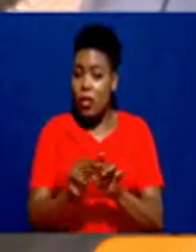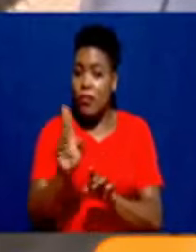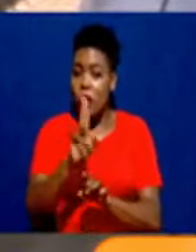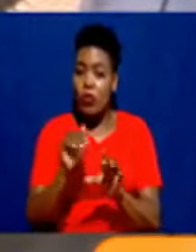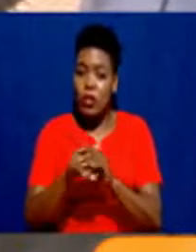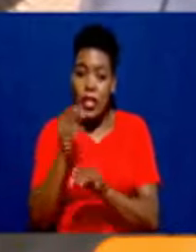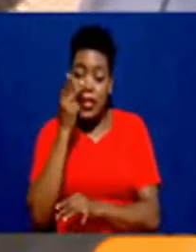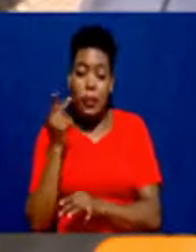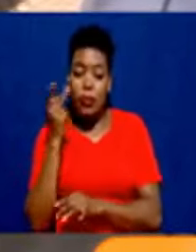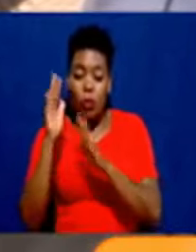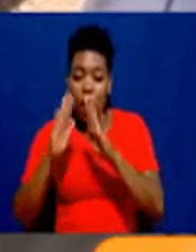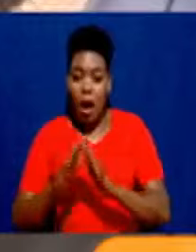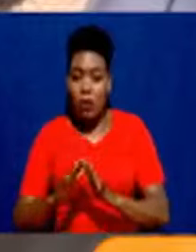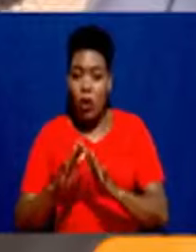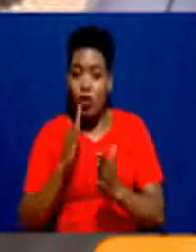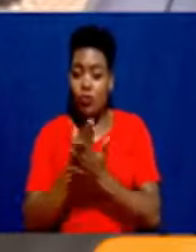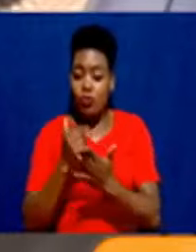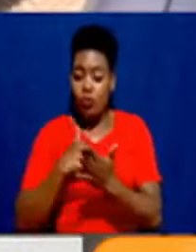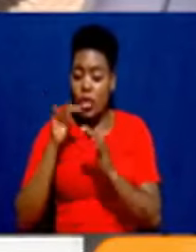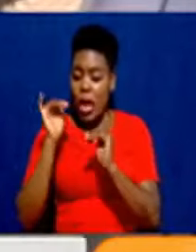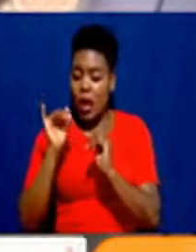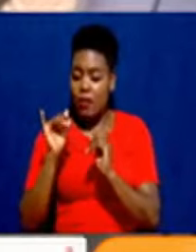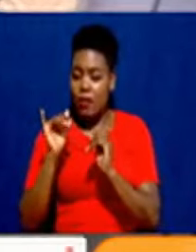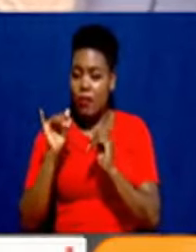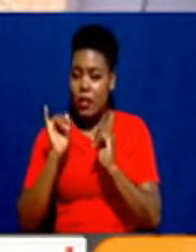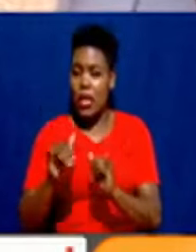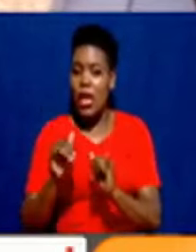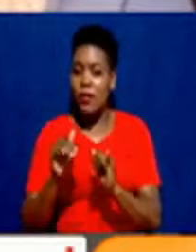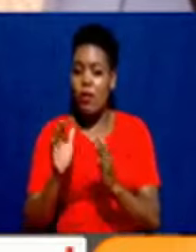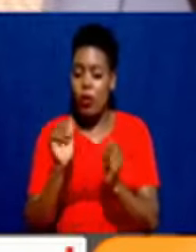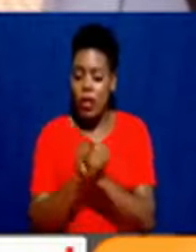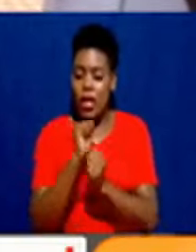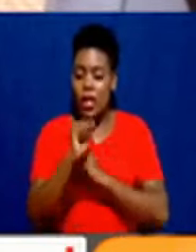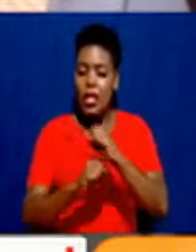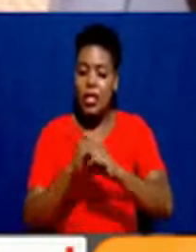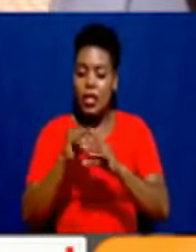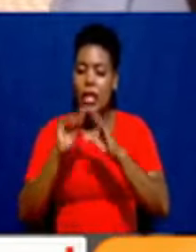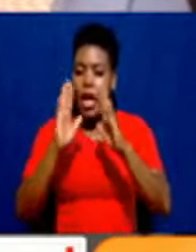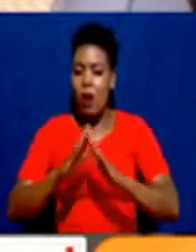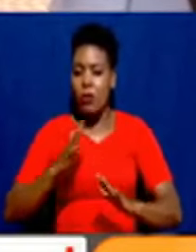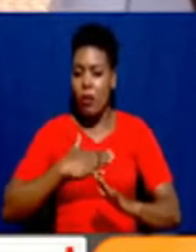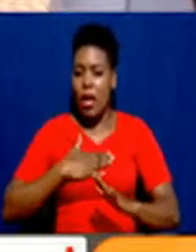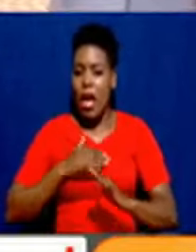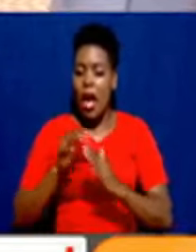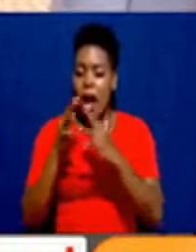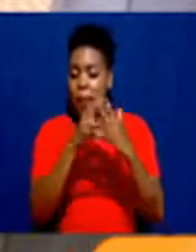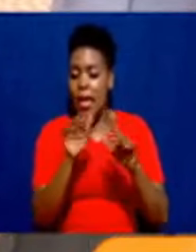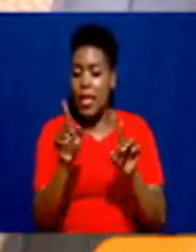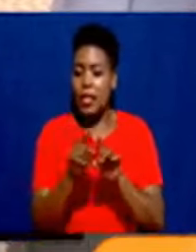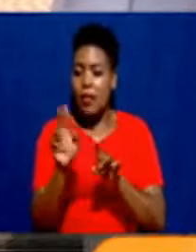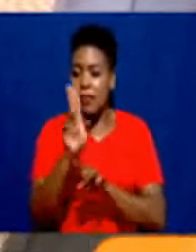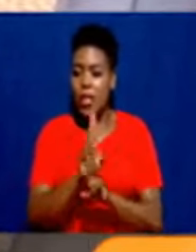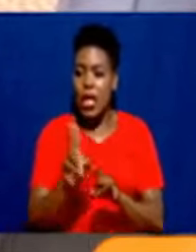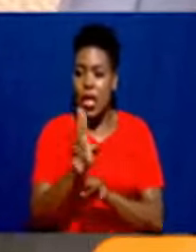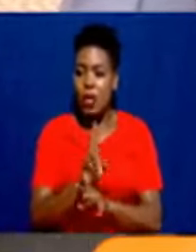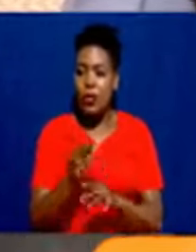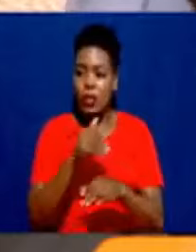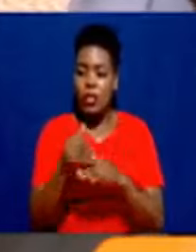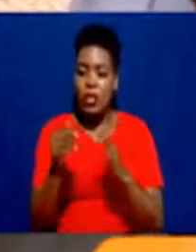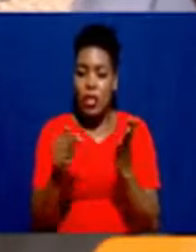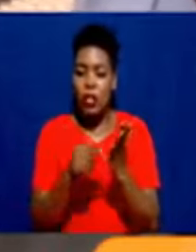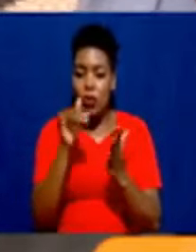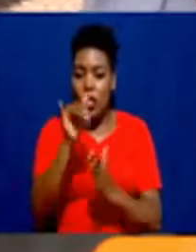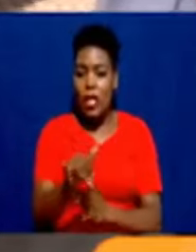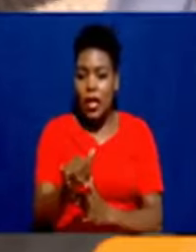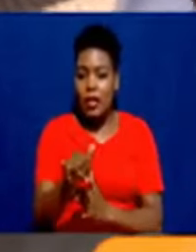zaidi ya miaka 50, New Zealand, South Africa, kadhalika. America wanatumia hii technology because mbao ni bei kali kule.